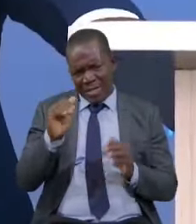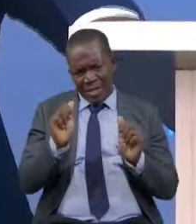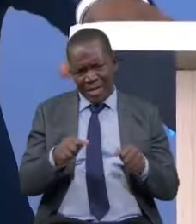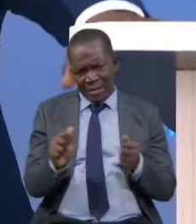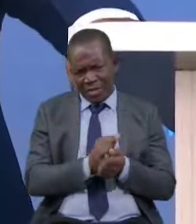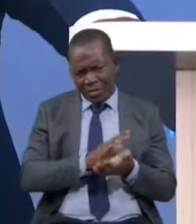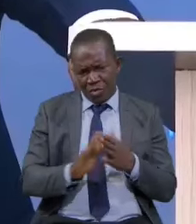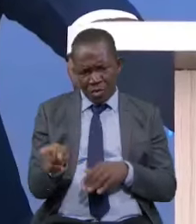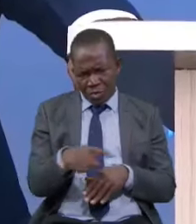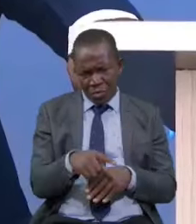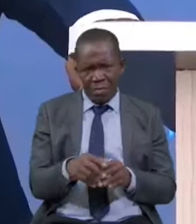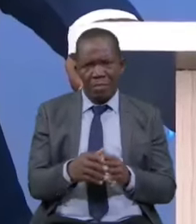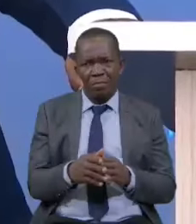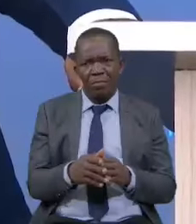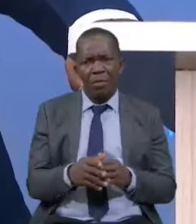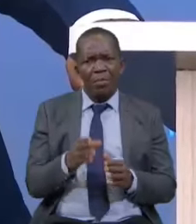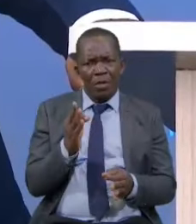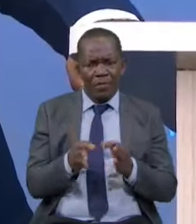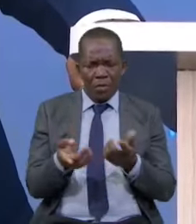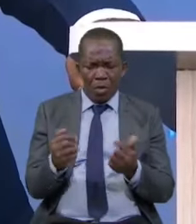to do exceedingly,